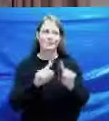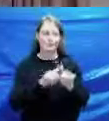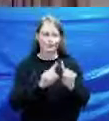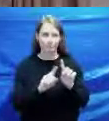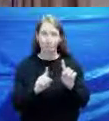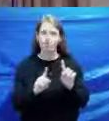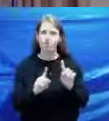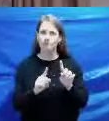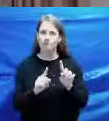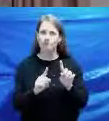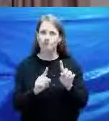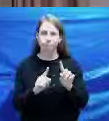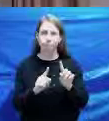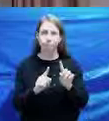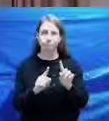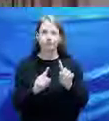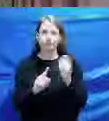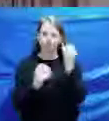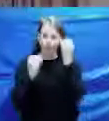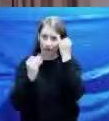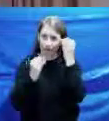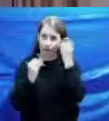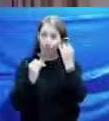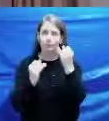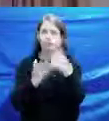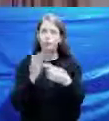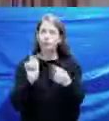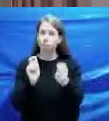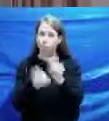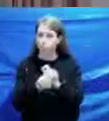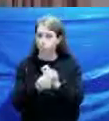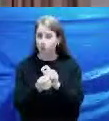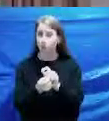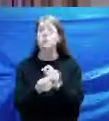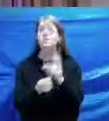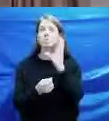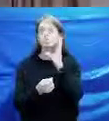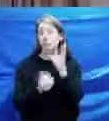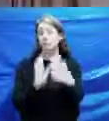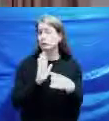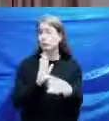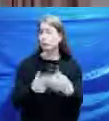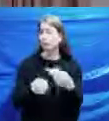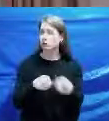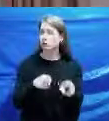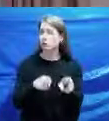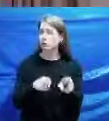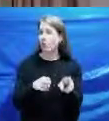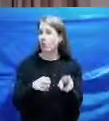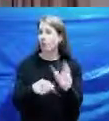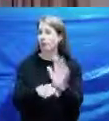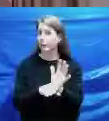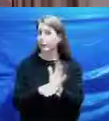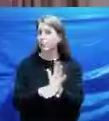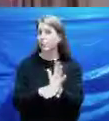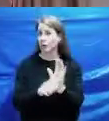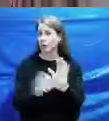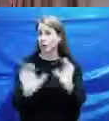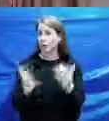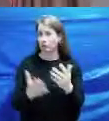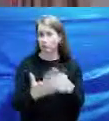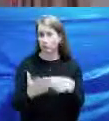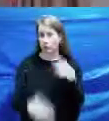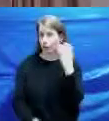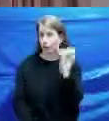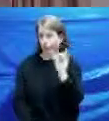what this actually looks like in class. We'll see a short video of a classroom where these things are already happening, talk about what this looks like